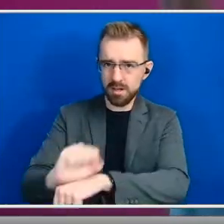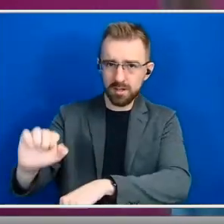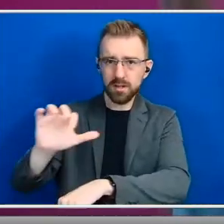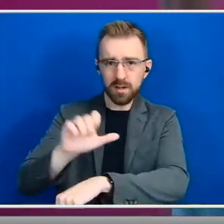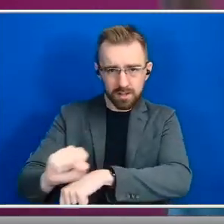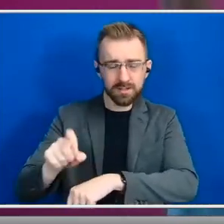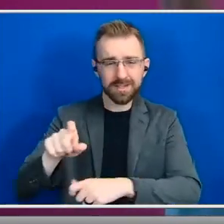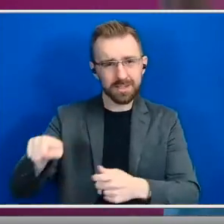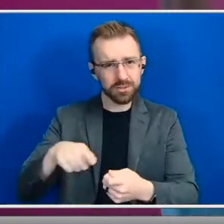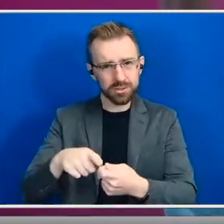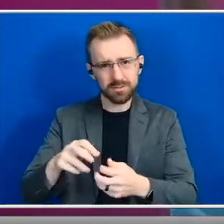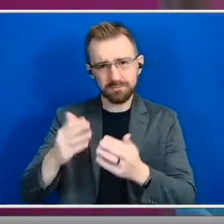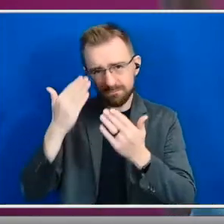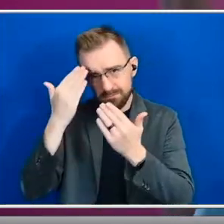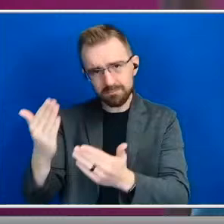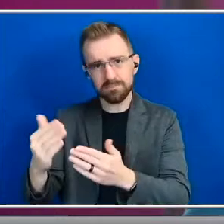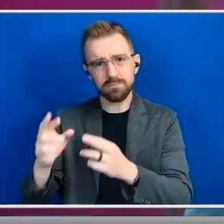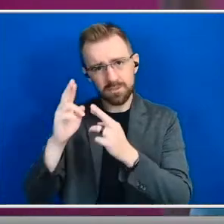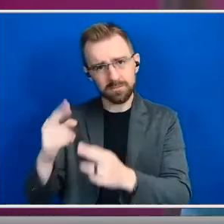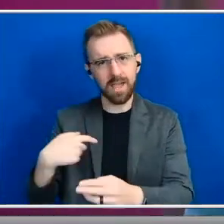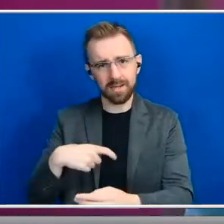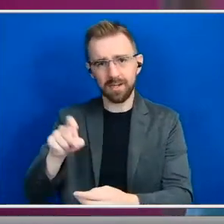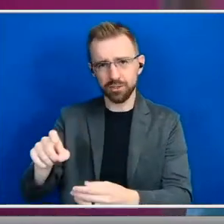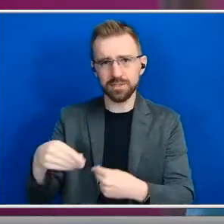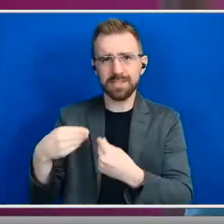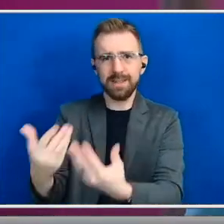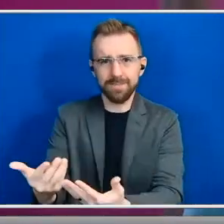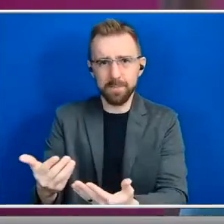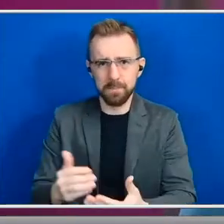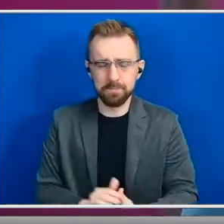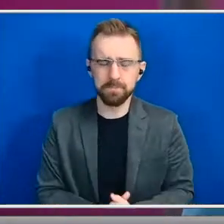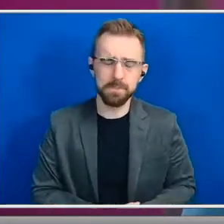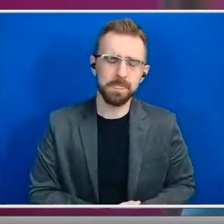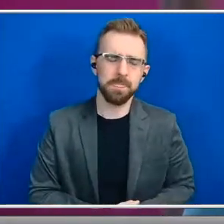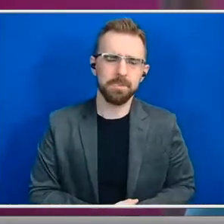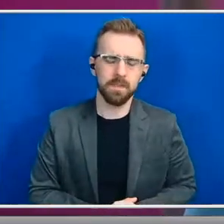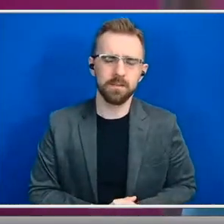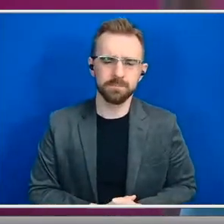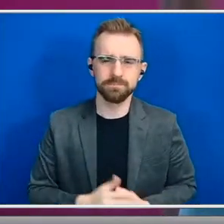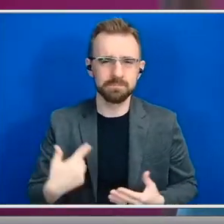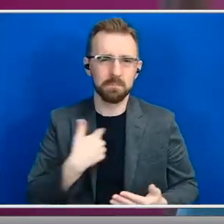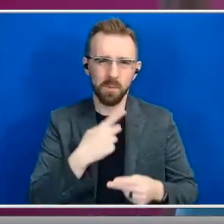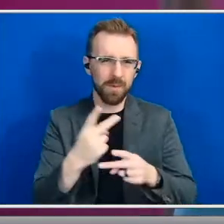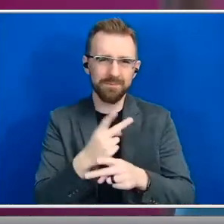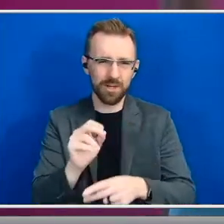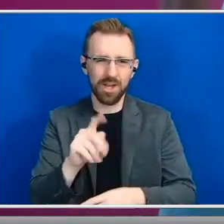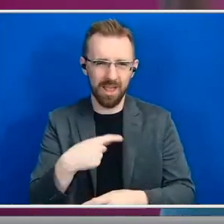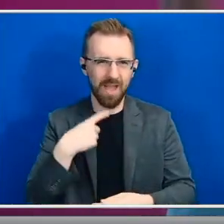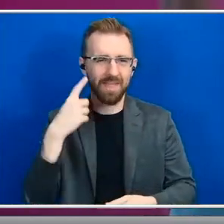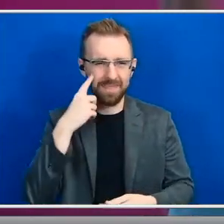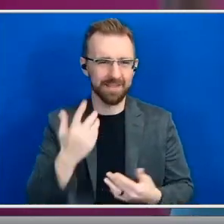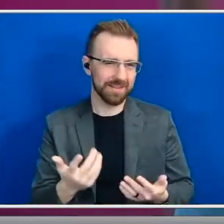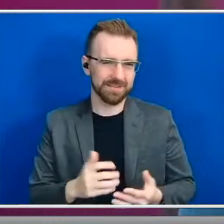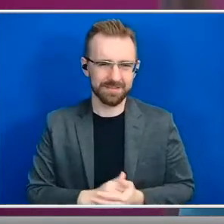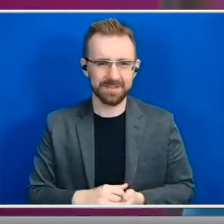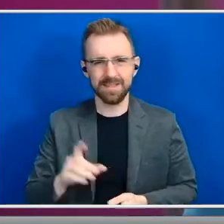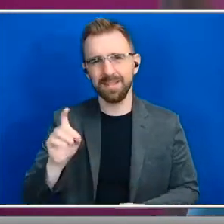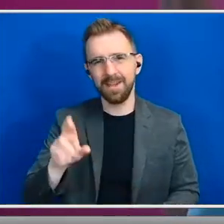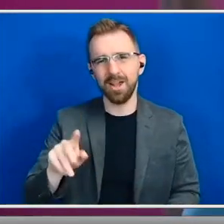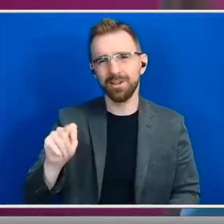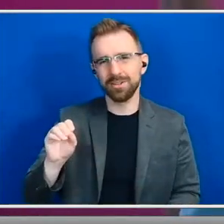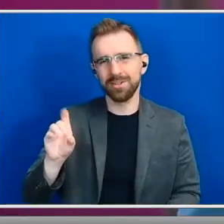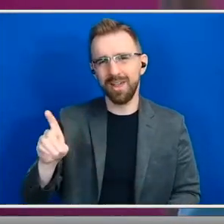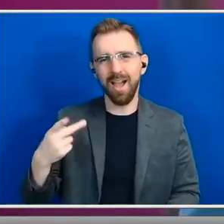that I feel I should be giving. But we figured it out. I think Dr. Todd and I figured out a